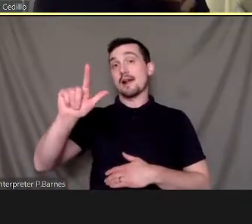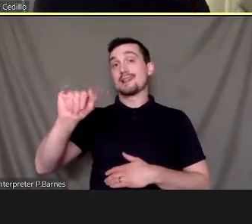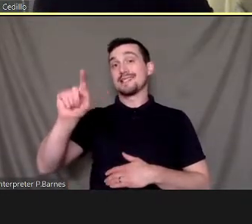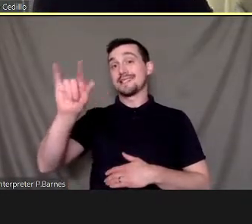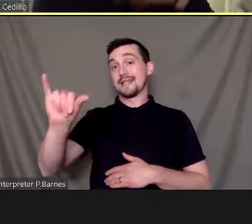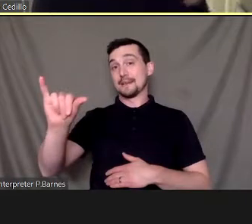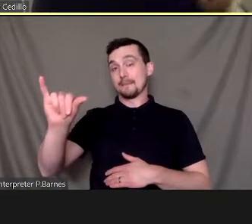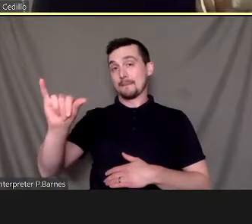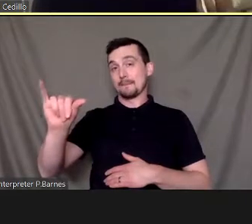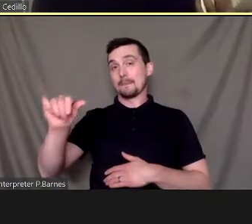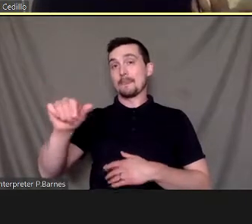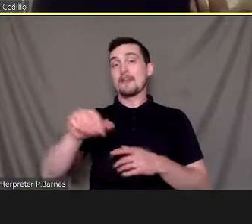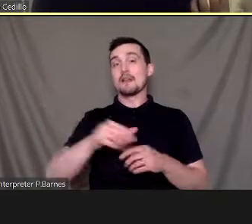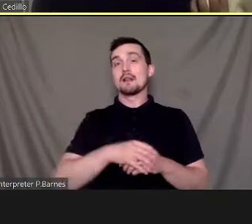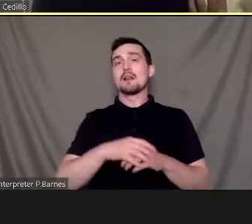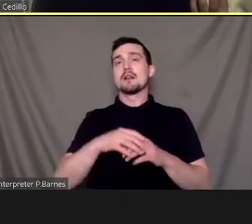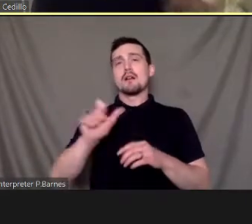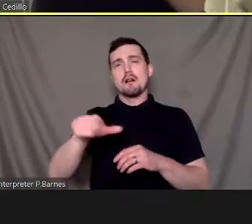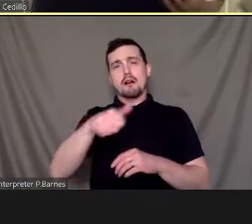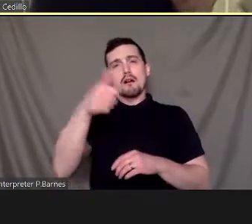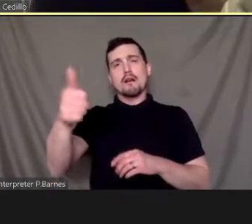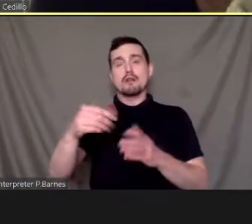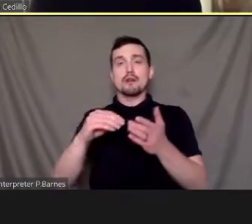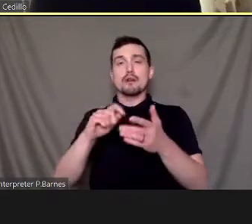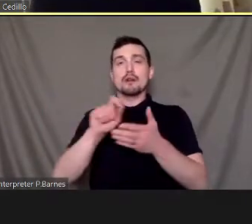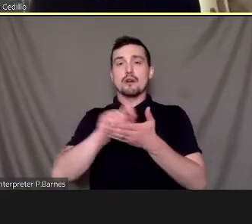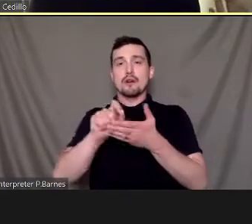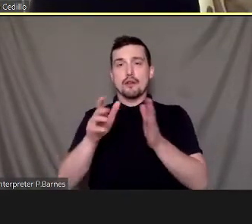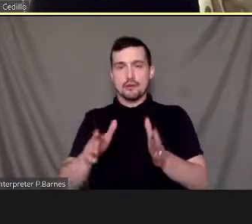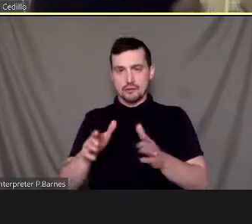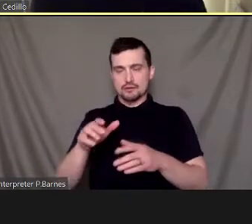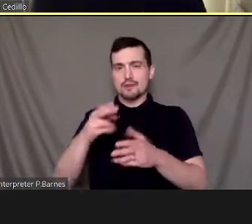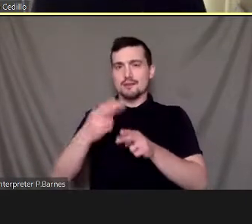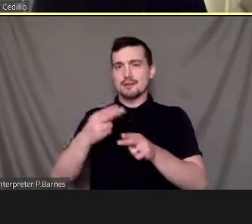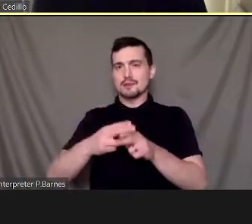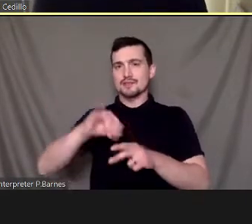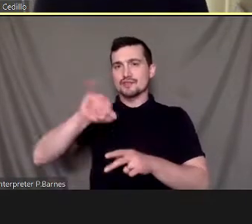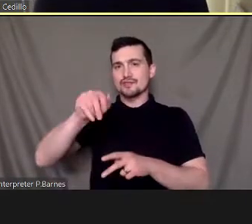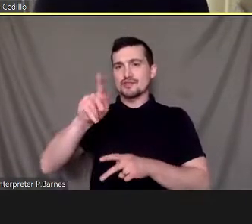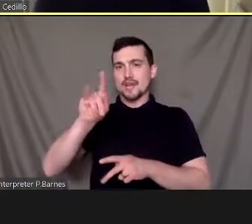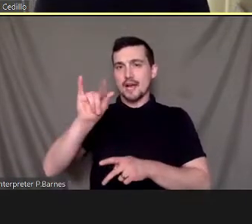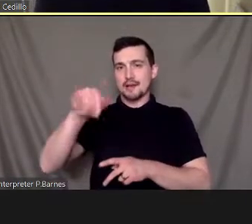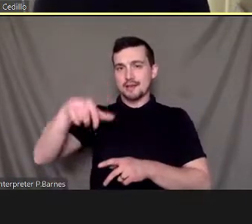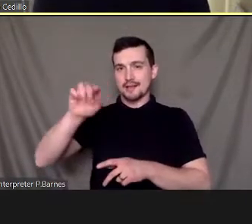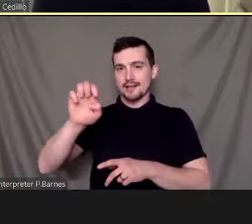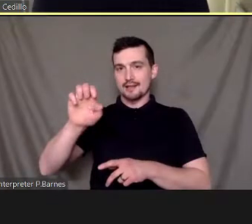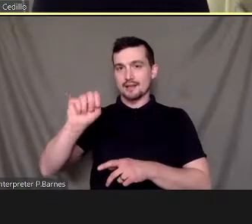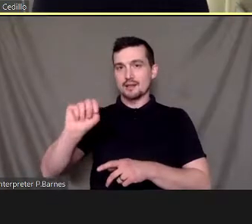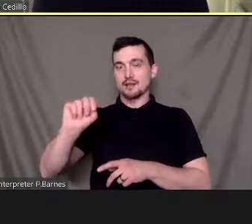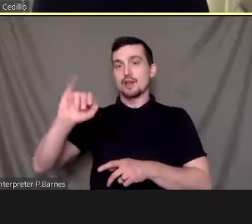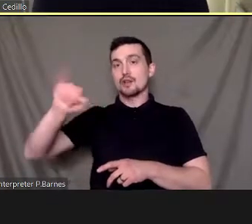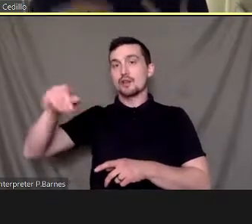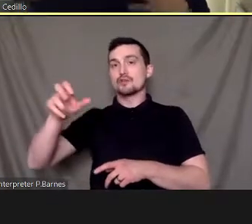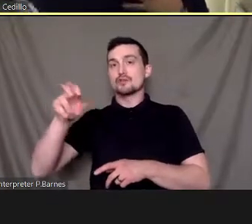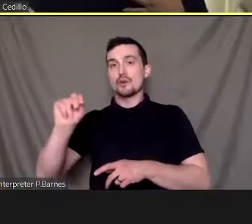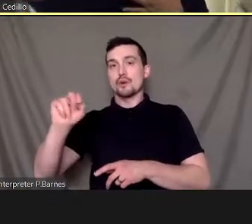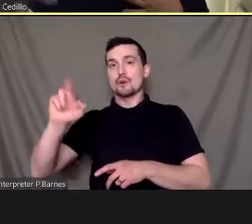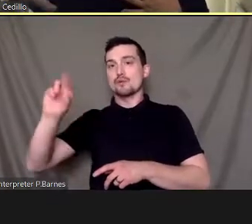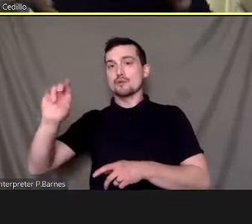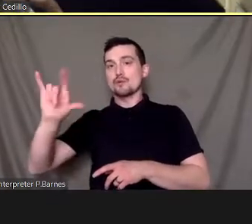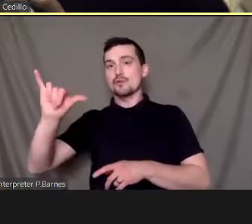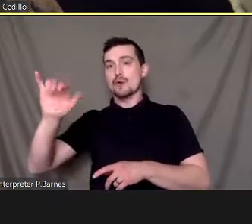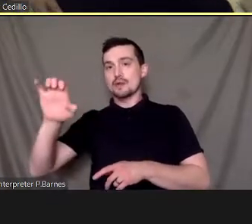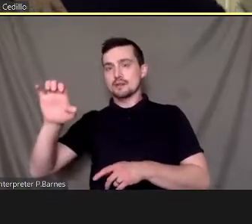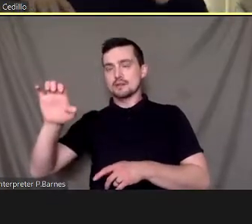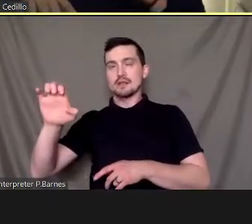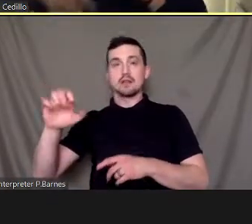Sean Wilson talks about this, but so do people like Jacqueline Jones Royster, right? Like you can't just go in